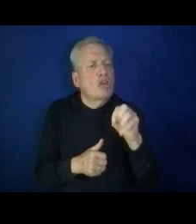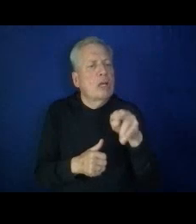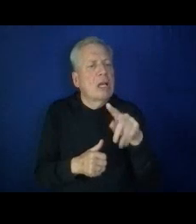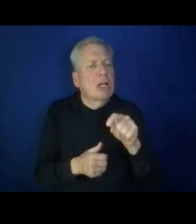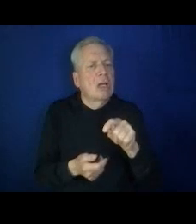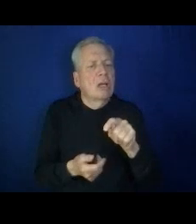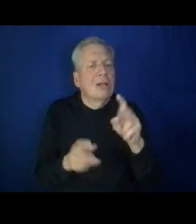important.